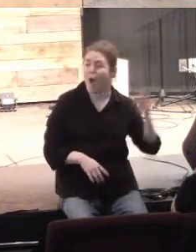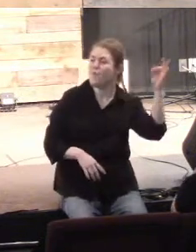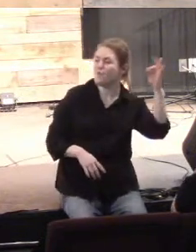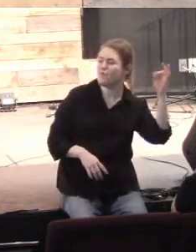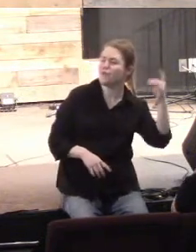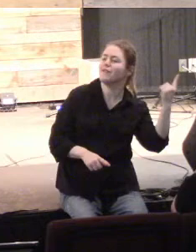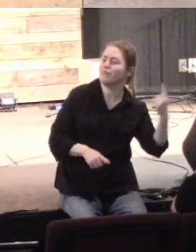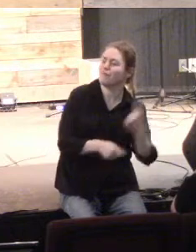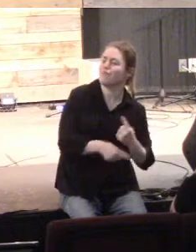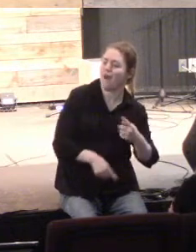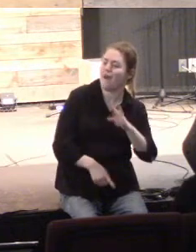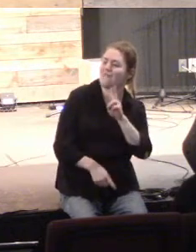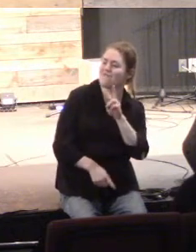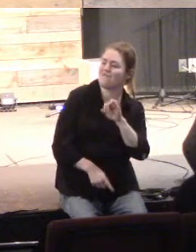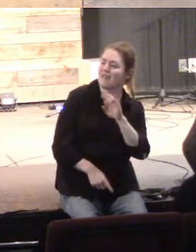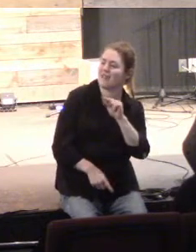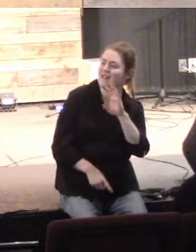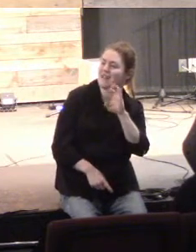Don't forget about where you were.